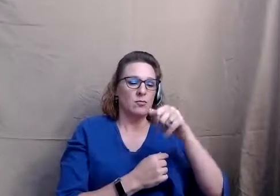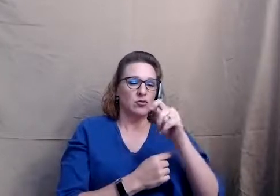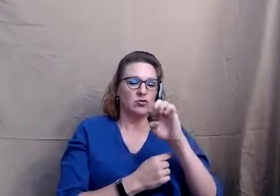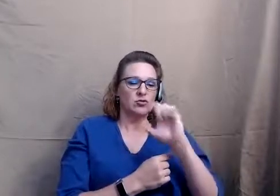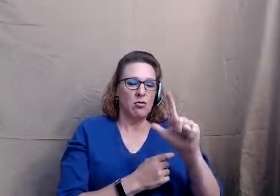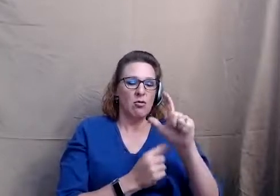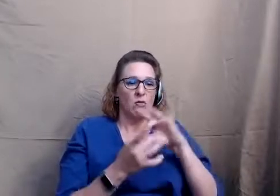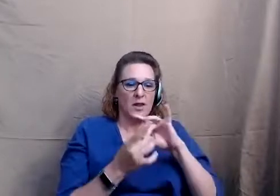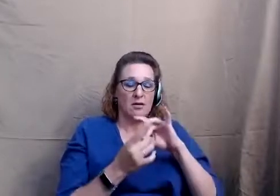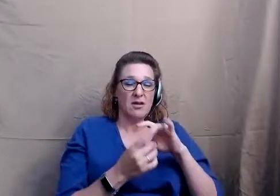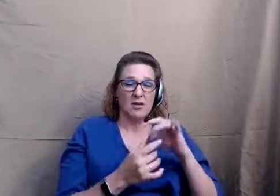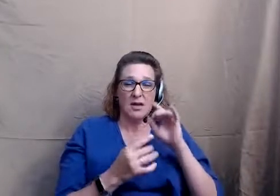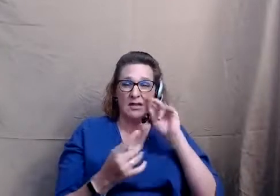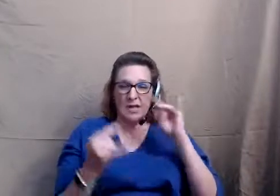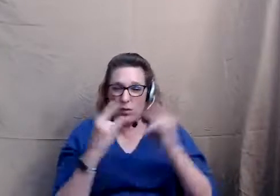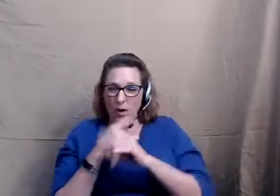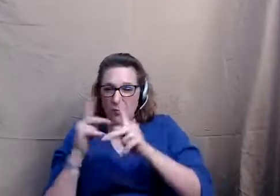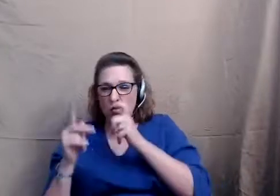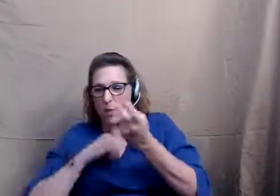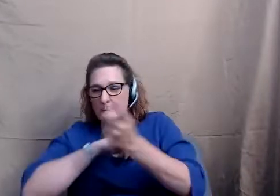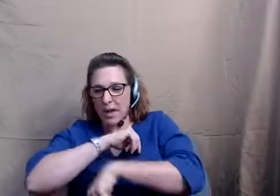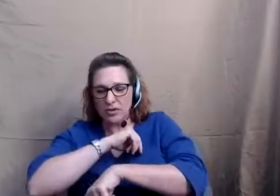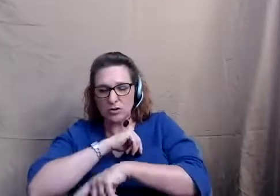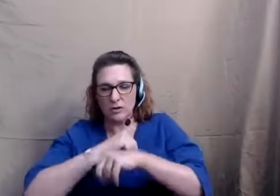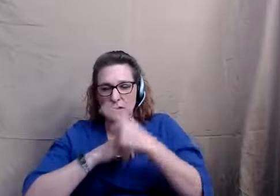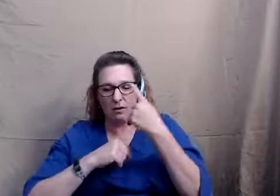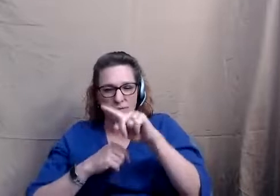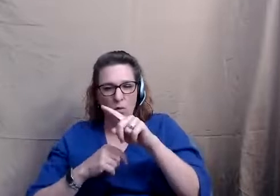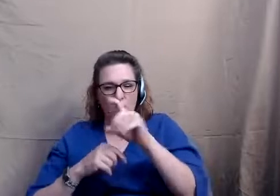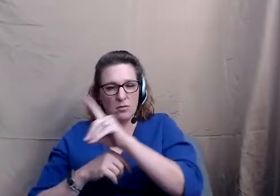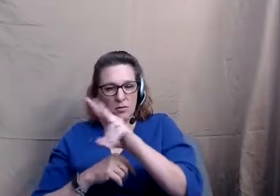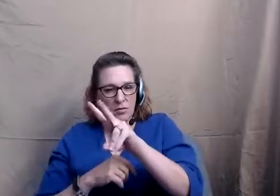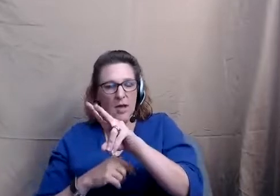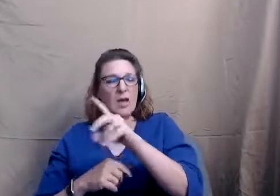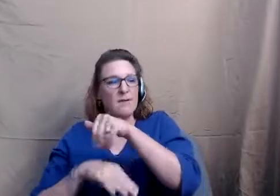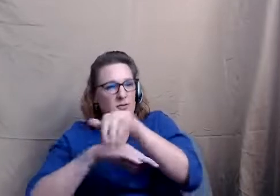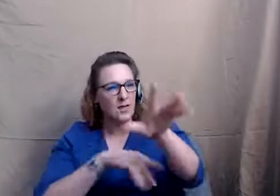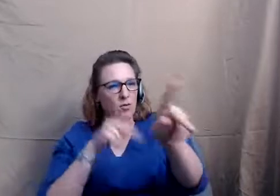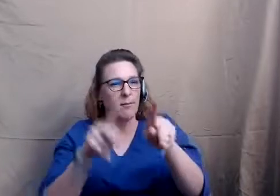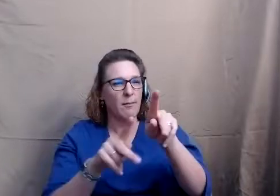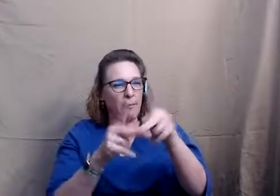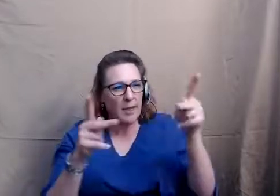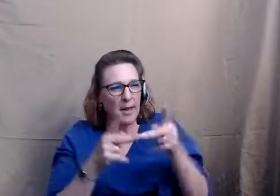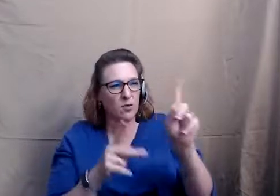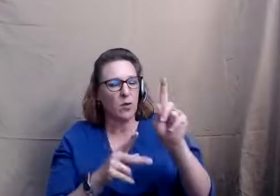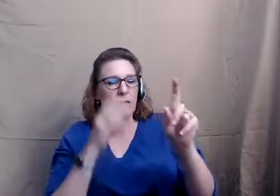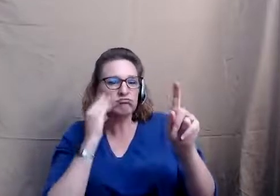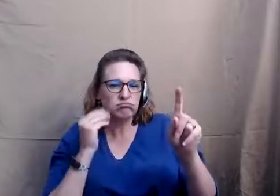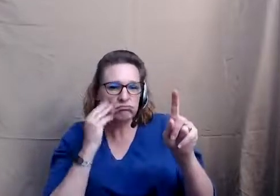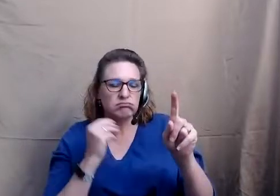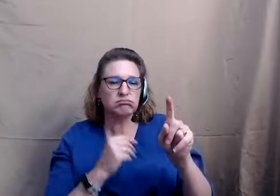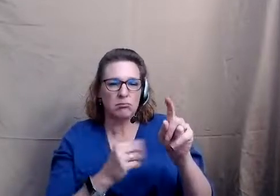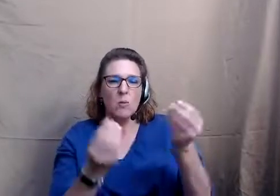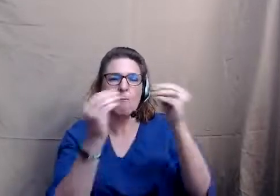for violence are sent to a place where they are very likely to be witnesses to or victims of violence.